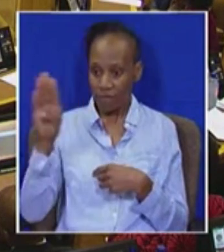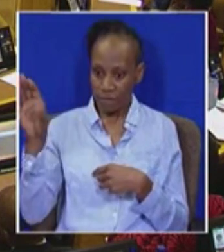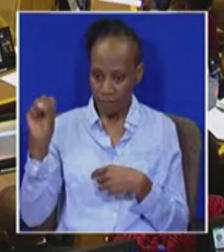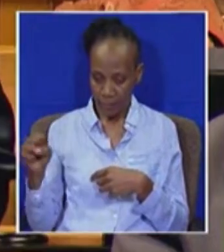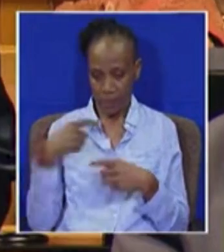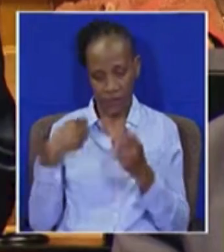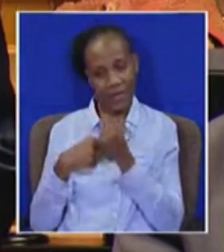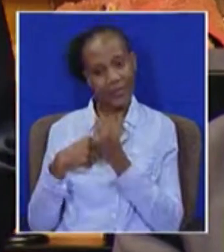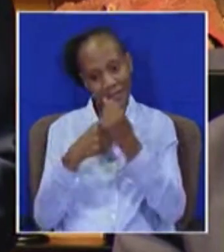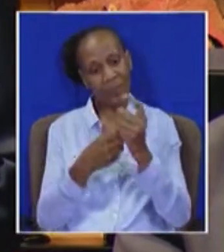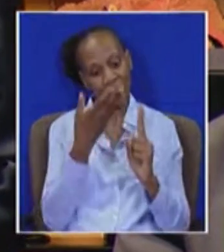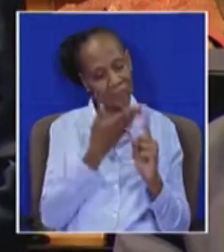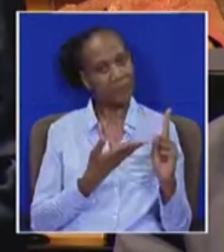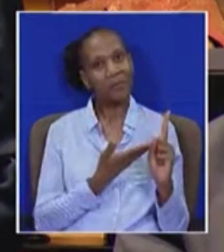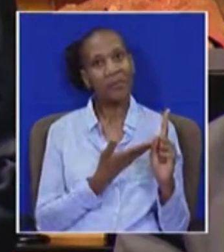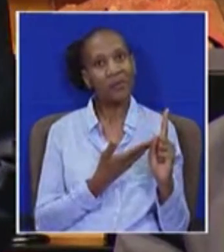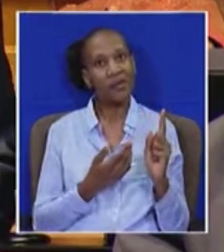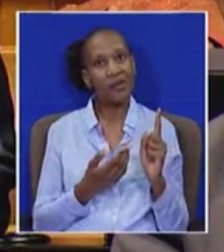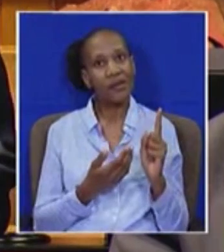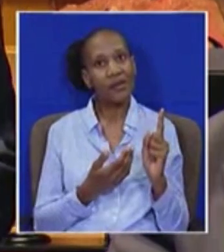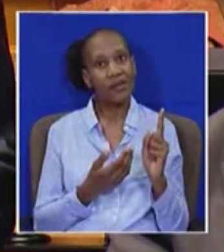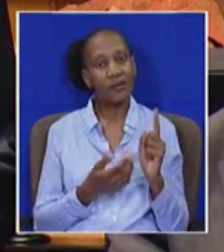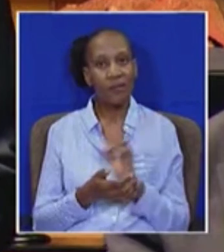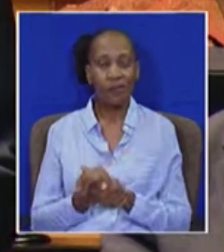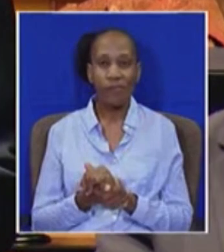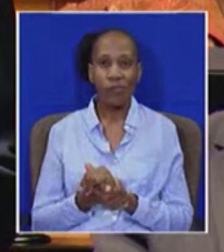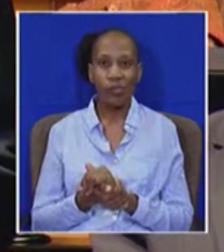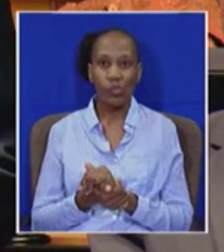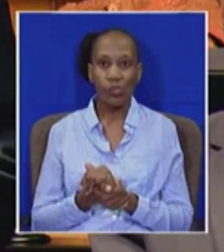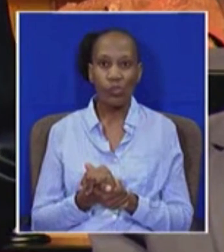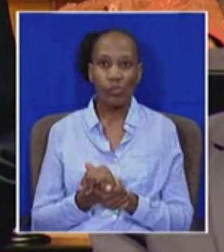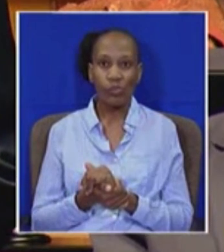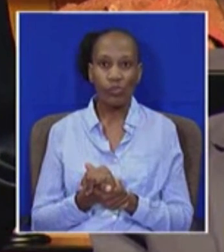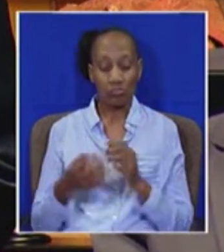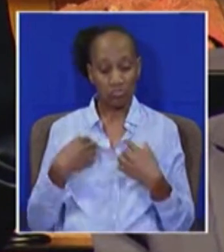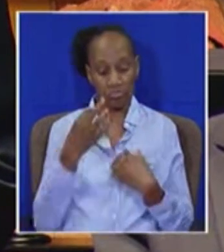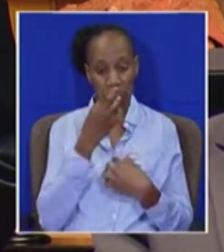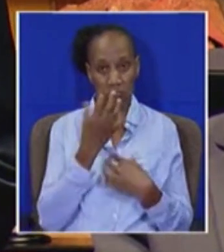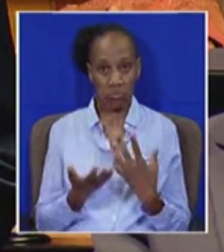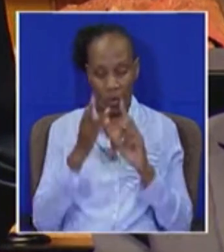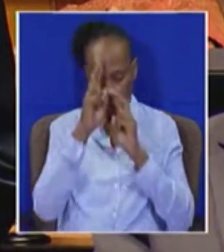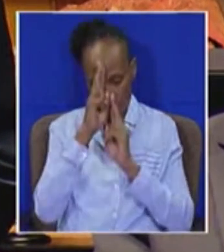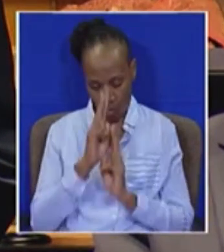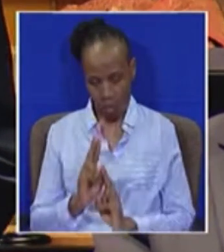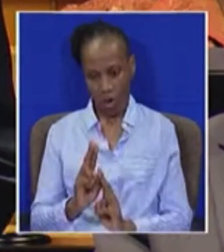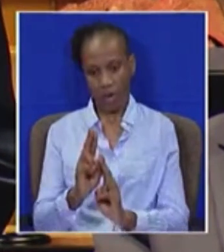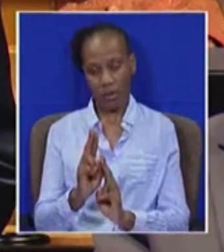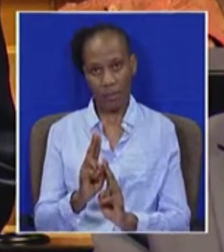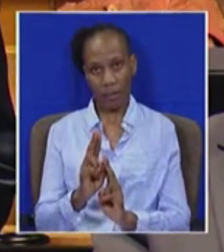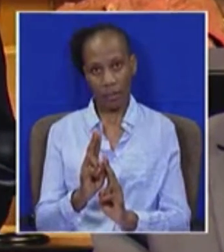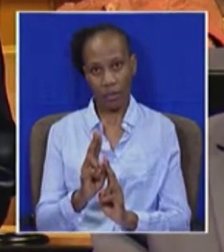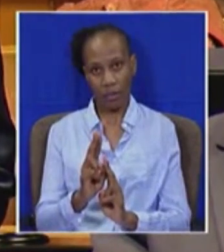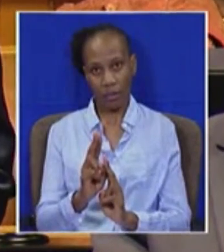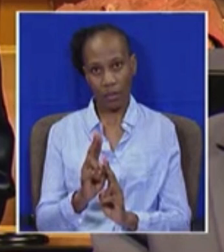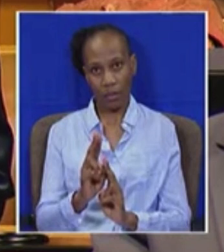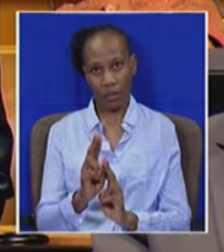the nomination proposed by Dr. Maisela that the Honorable